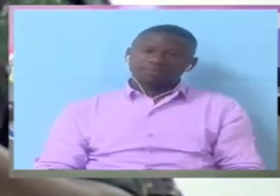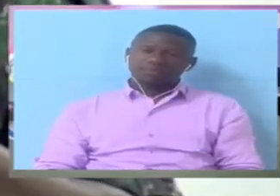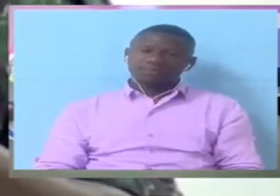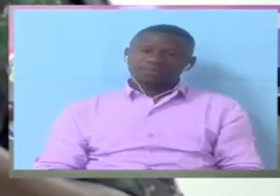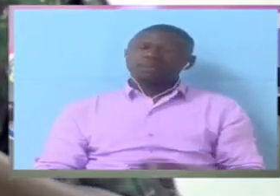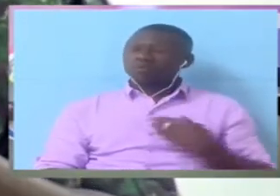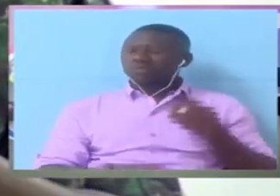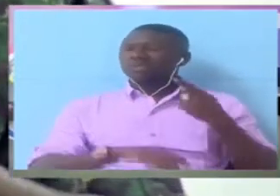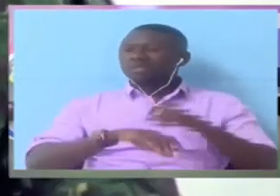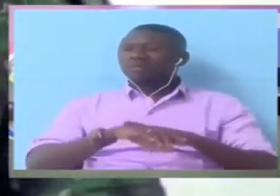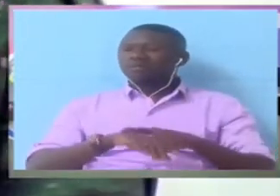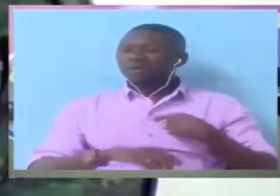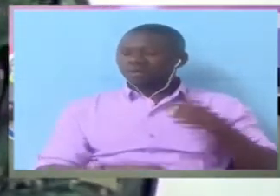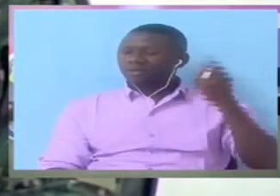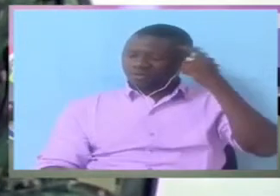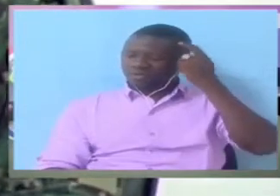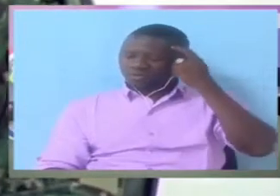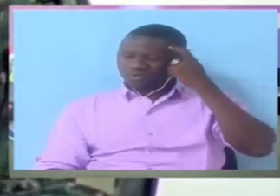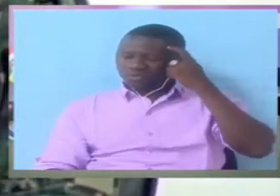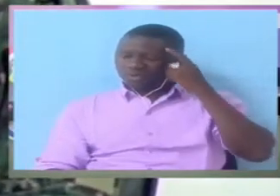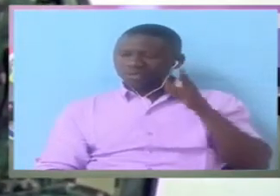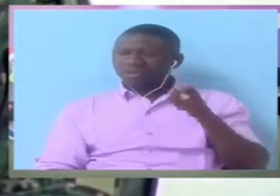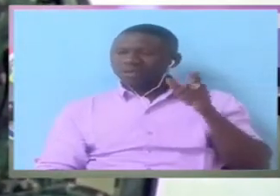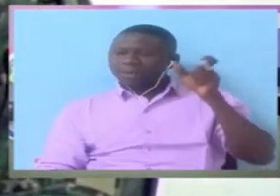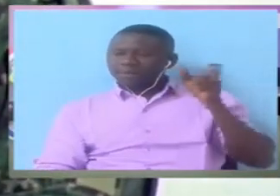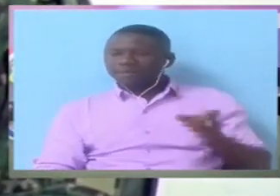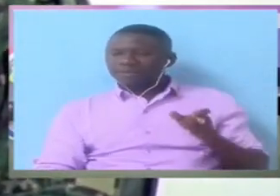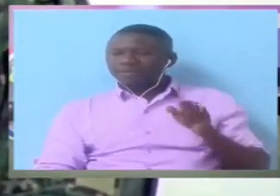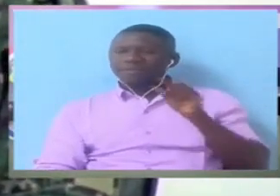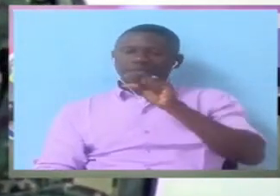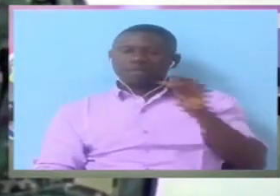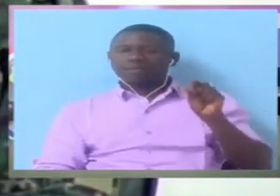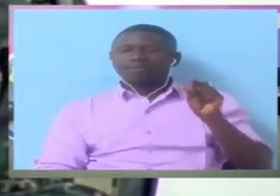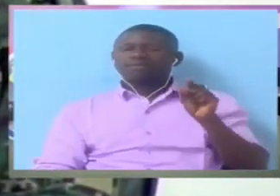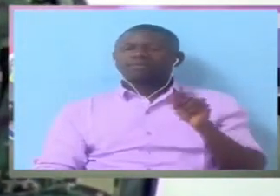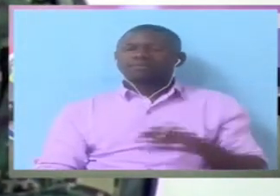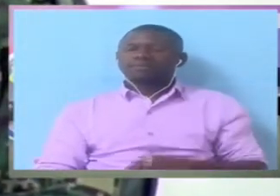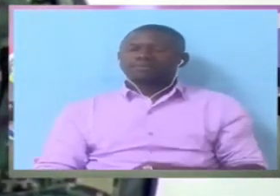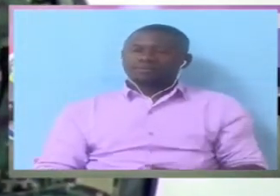that was the time I know his name.